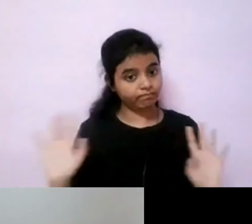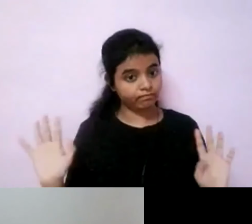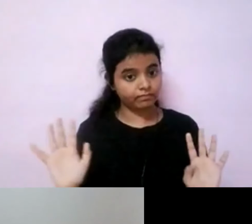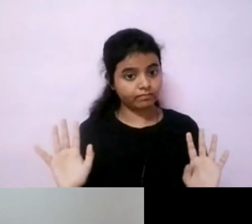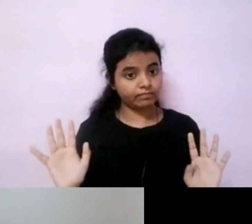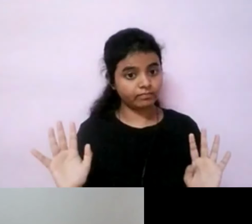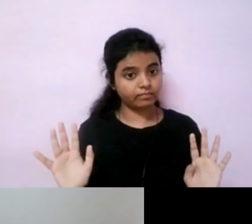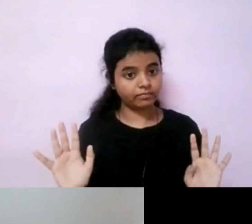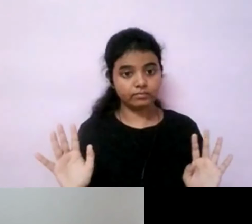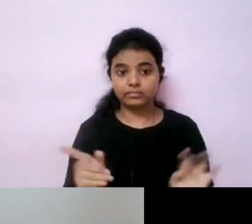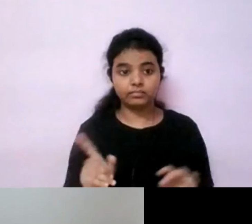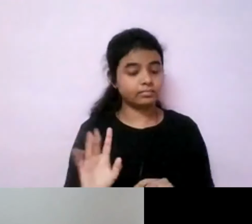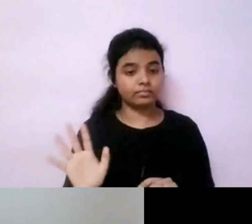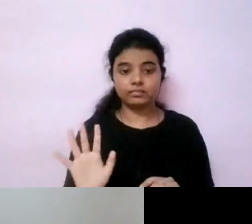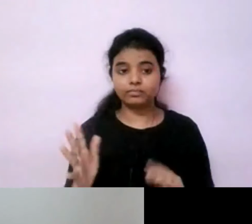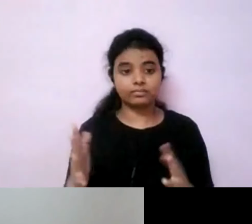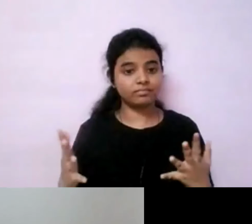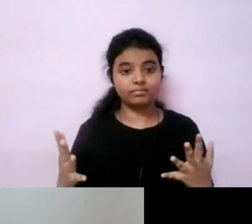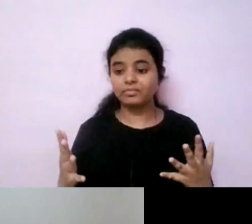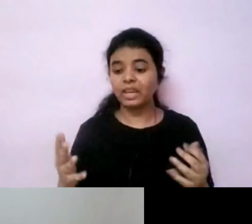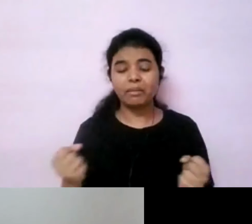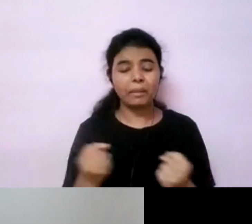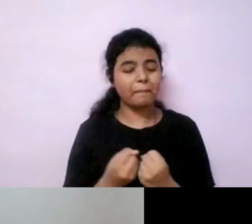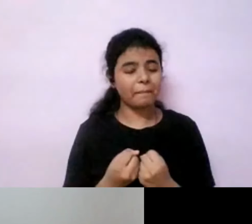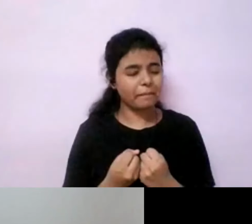because there would be a cross section of